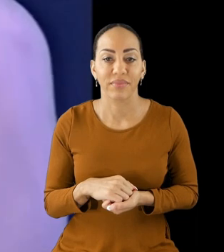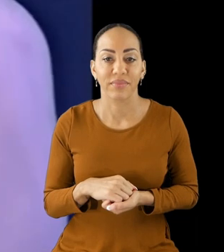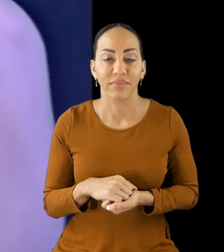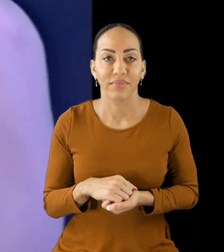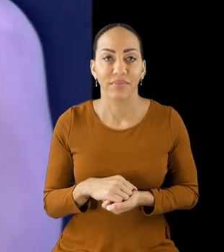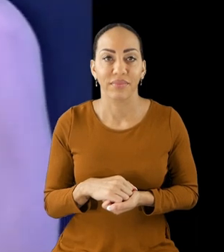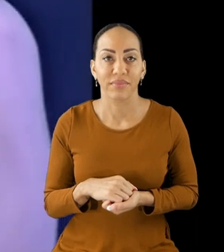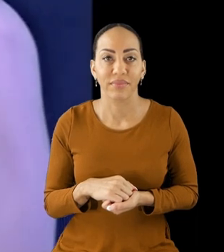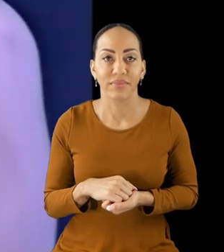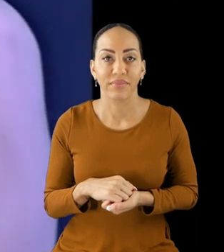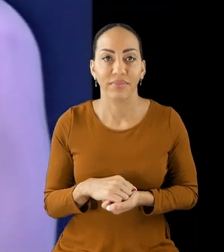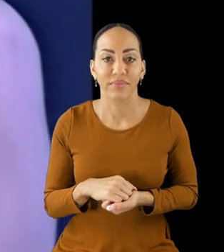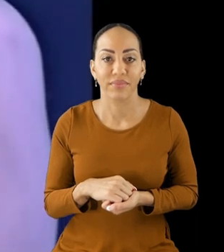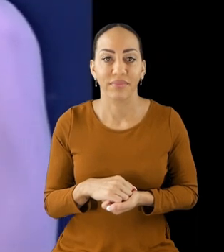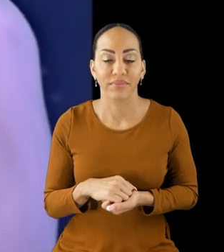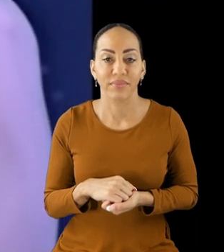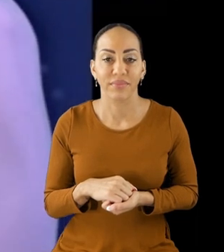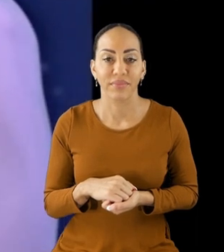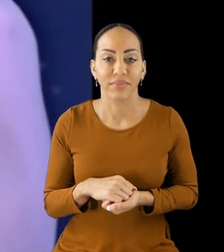Jacques Derrida, is that one?